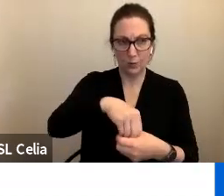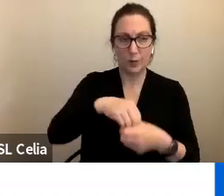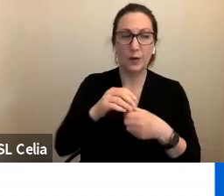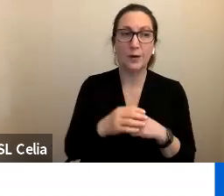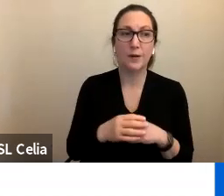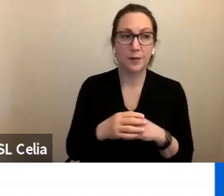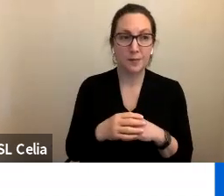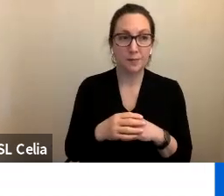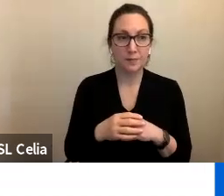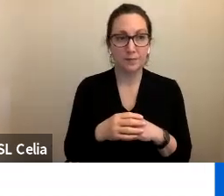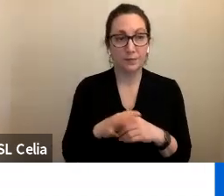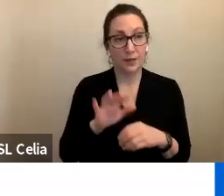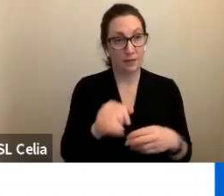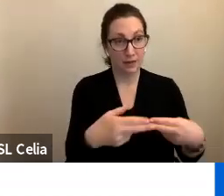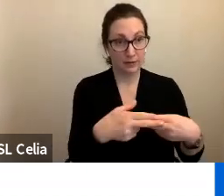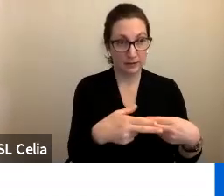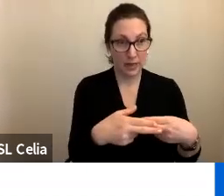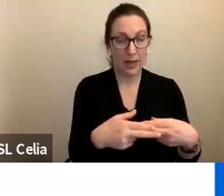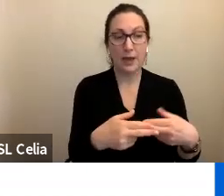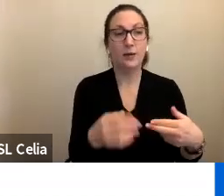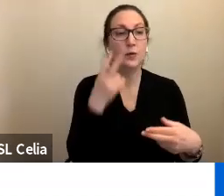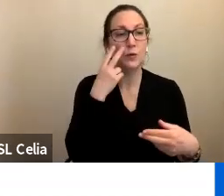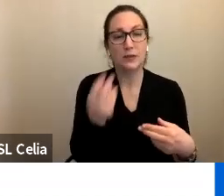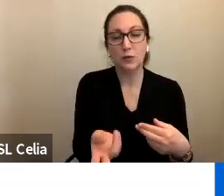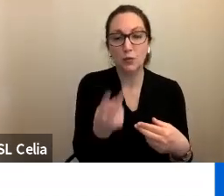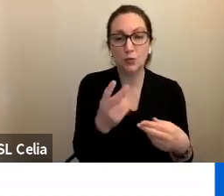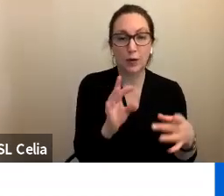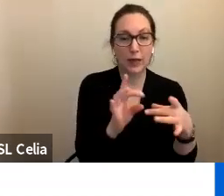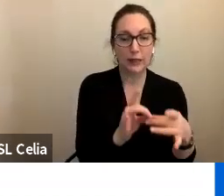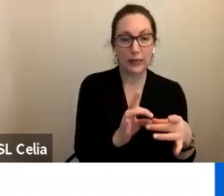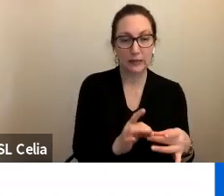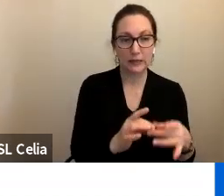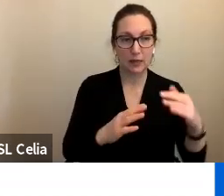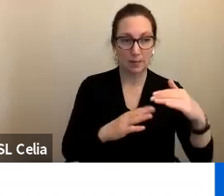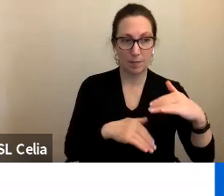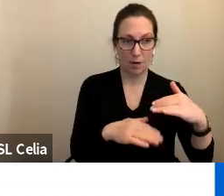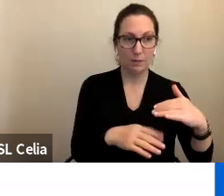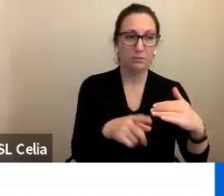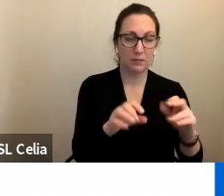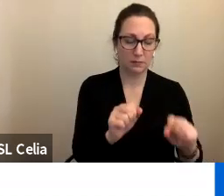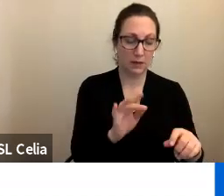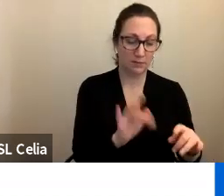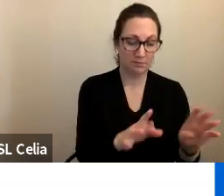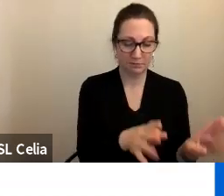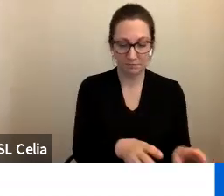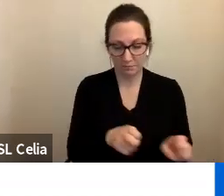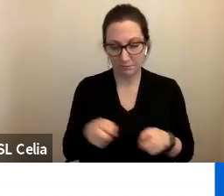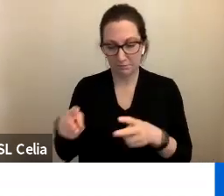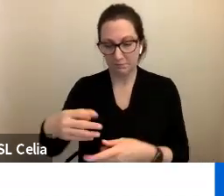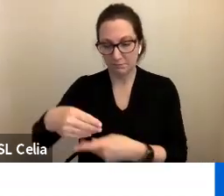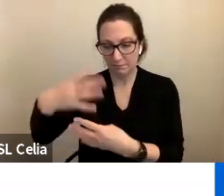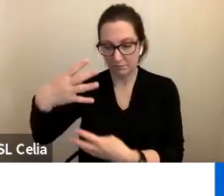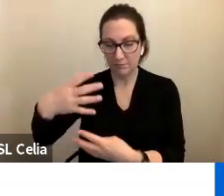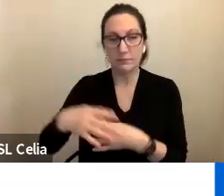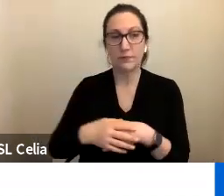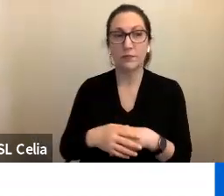this information, there's 2 links at the bottom of the page where all of this information comes from, but census